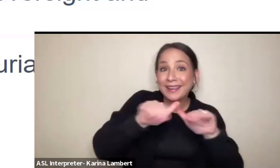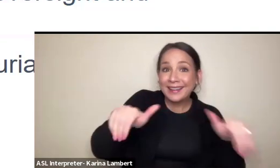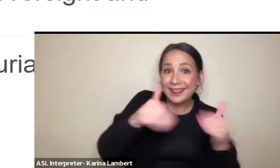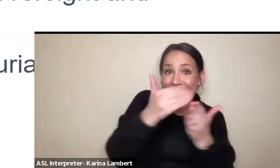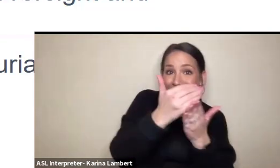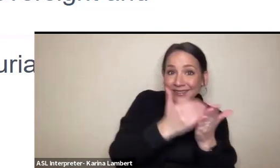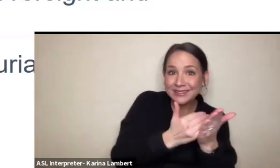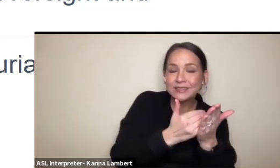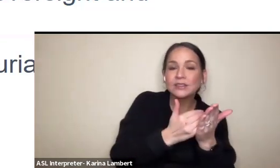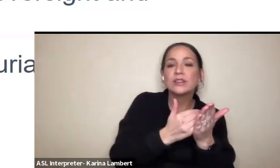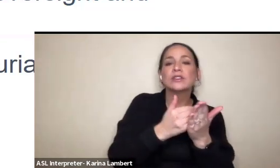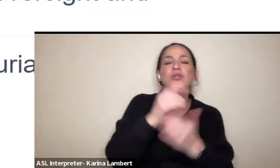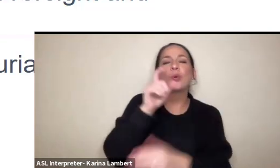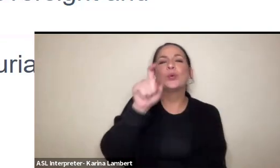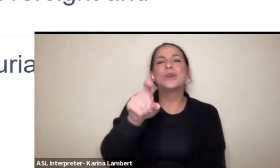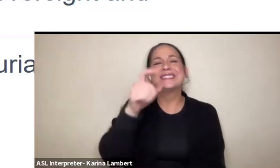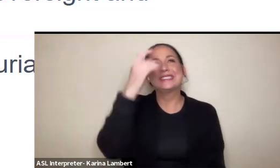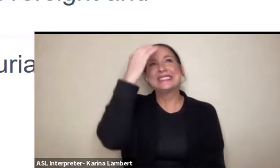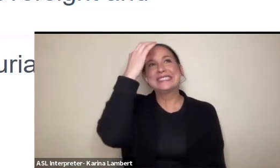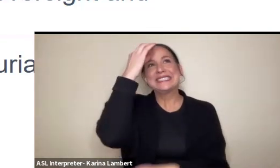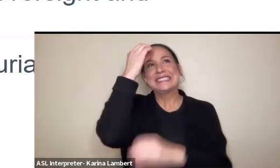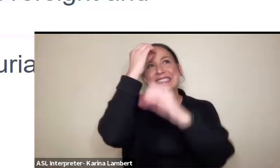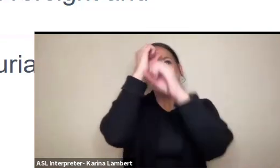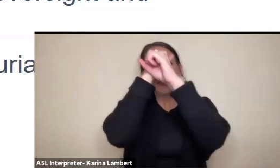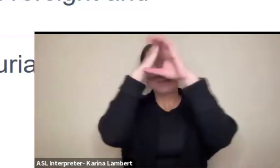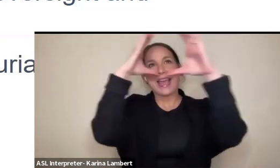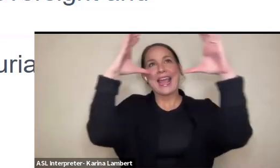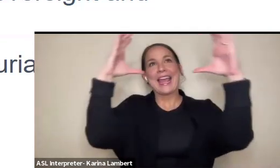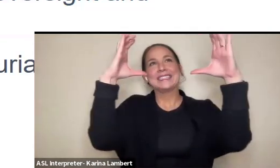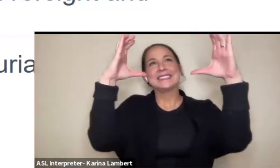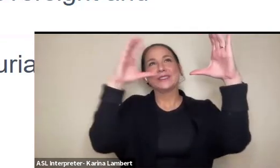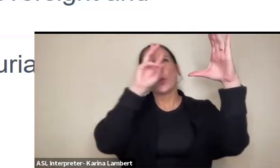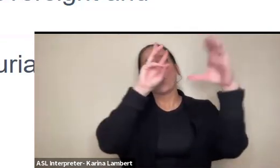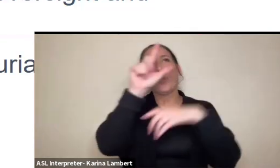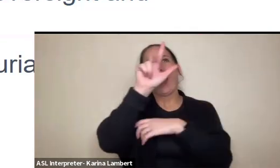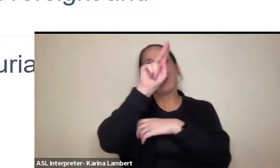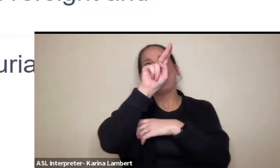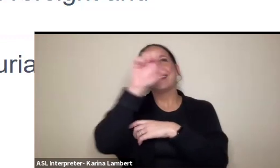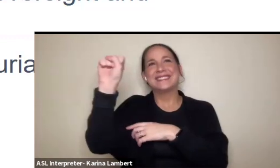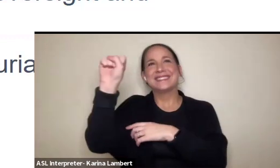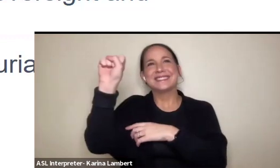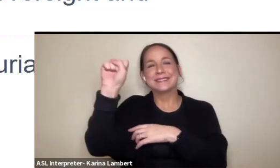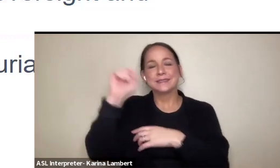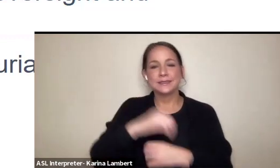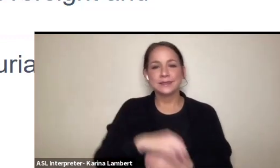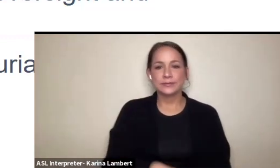just expand your thoughts about how it helps them in their wellness.